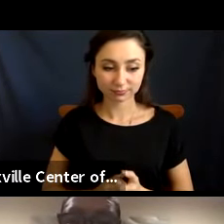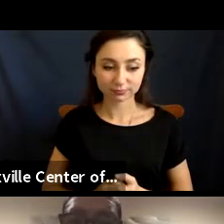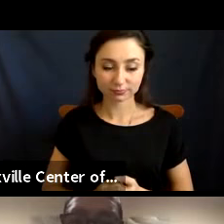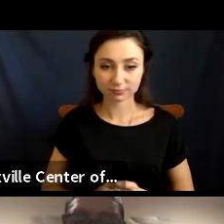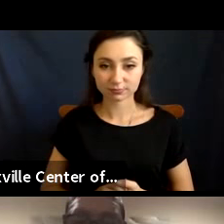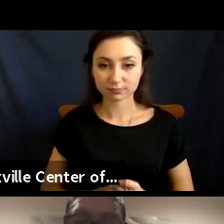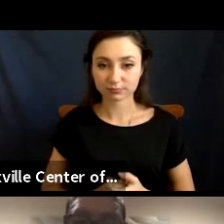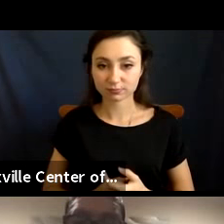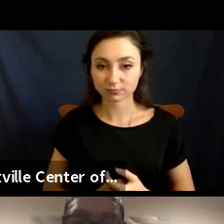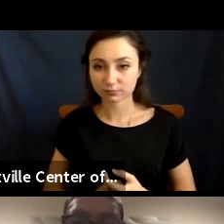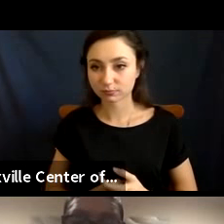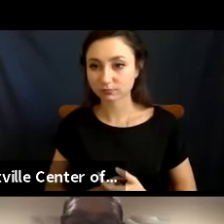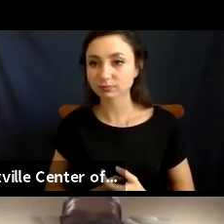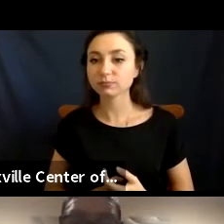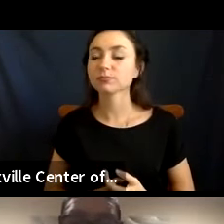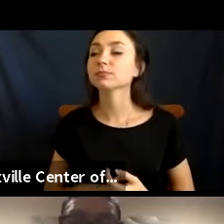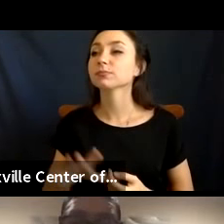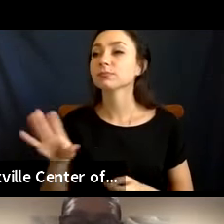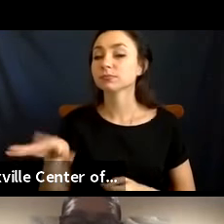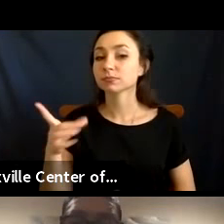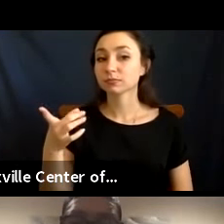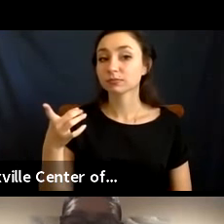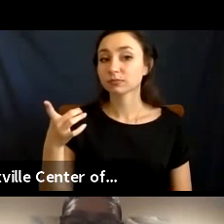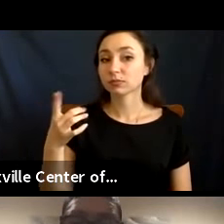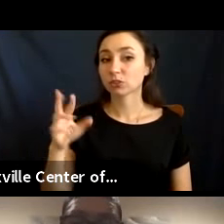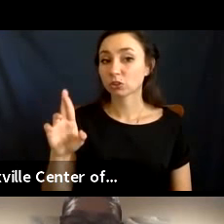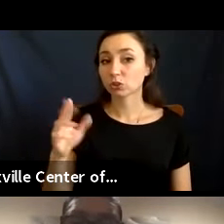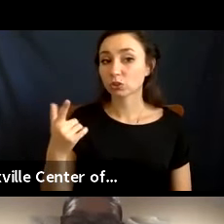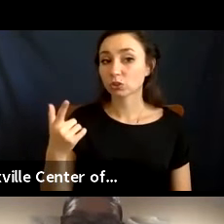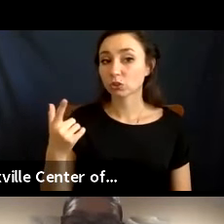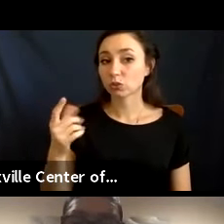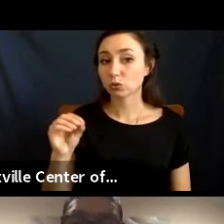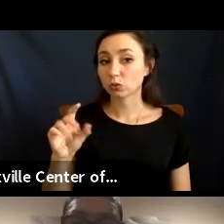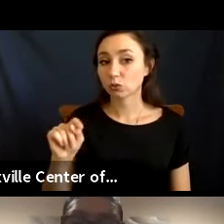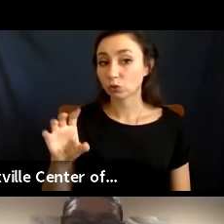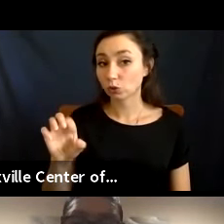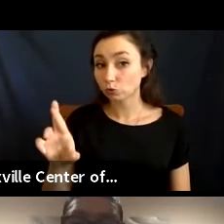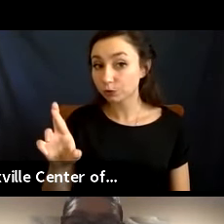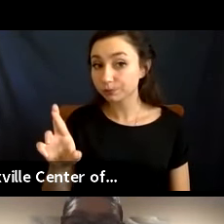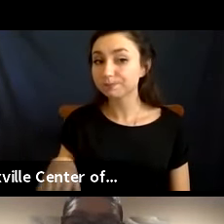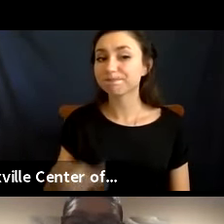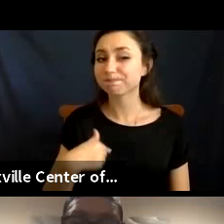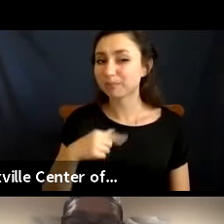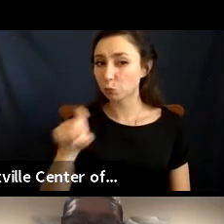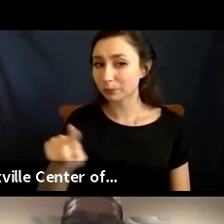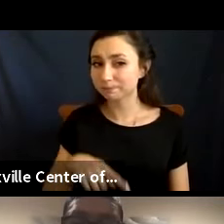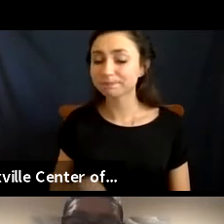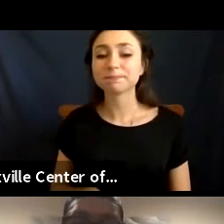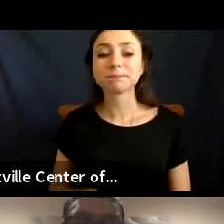So, Dr. Gocher, I had a question. Sure.